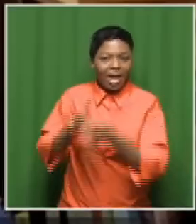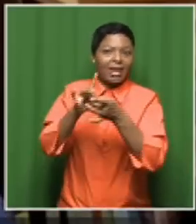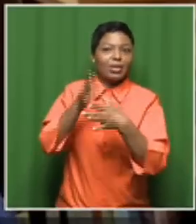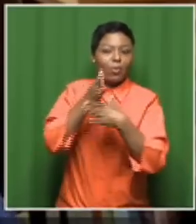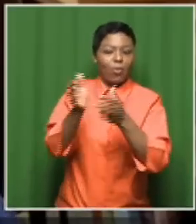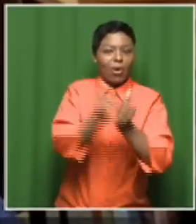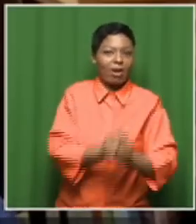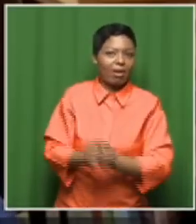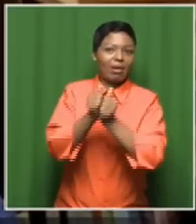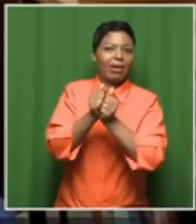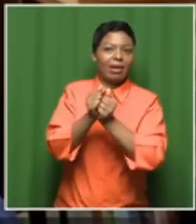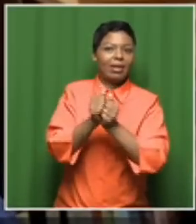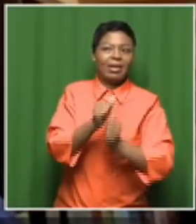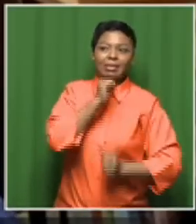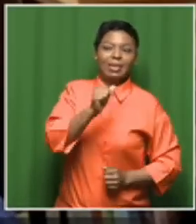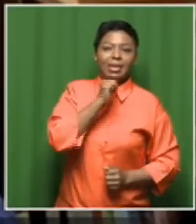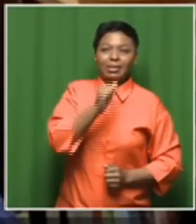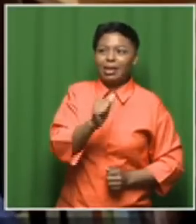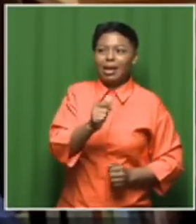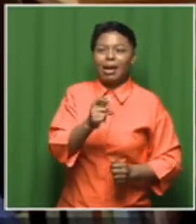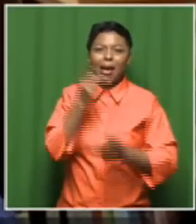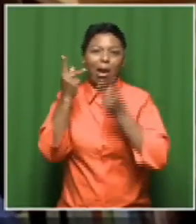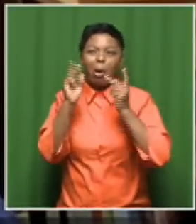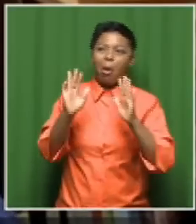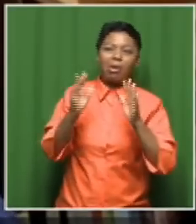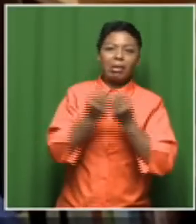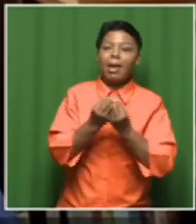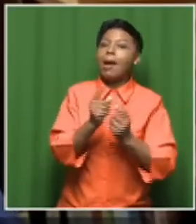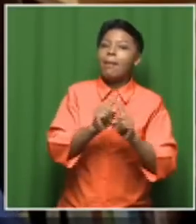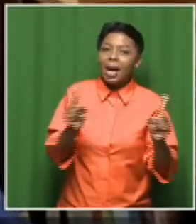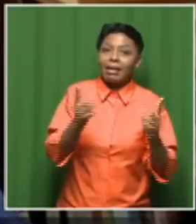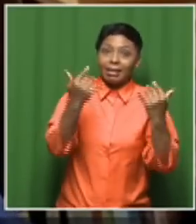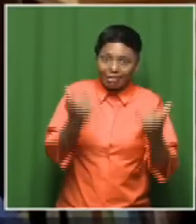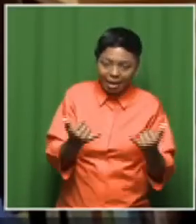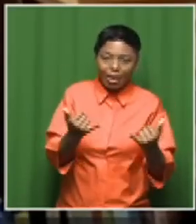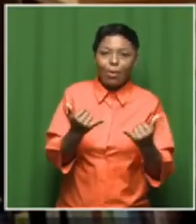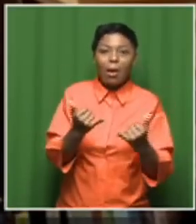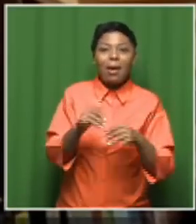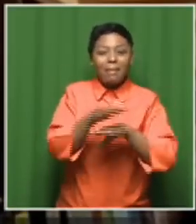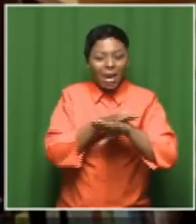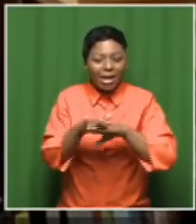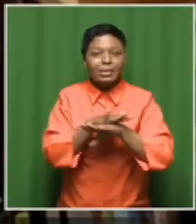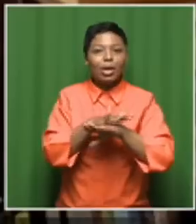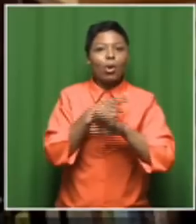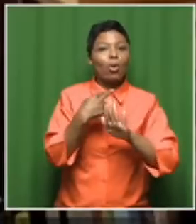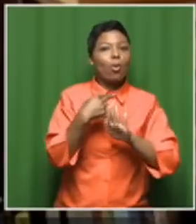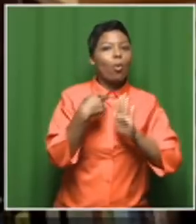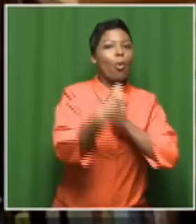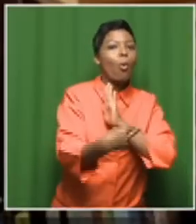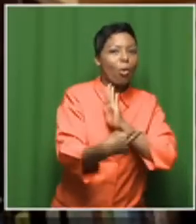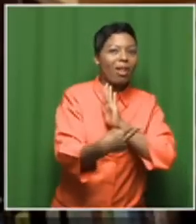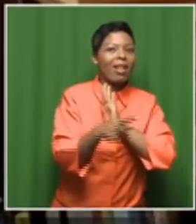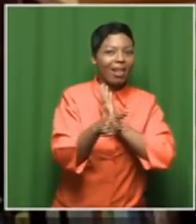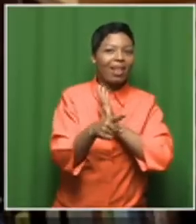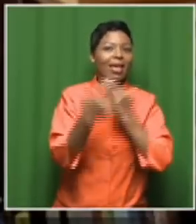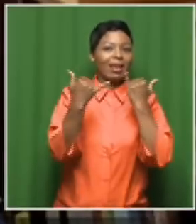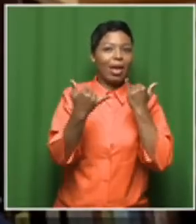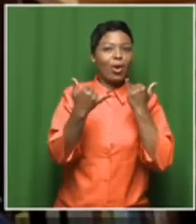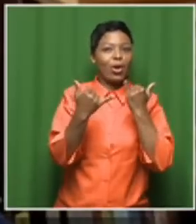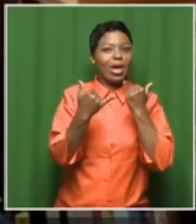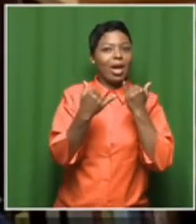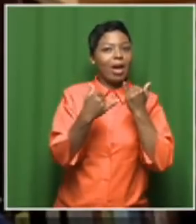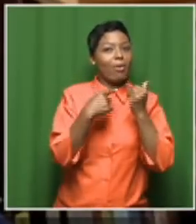whatever. We are merely have a basic thing, and the basic rule that the unions stand for